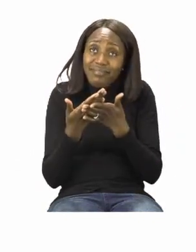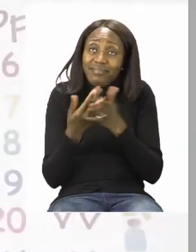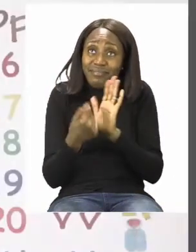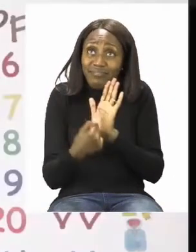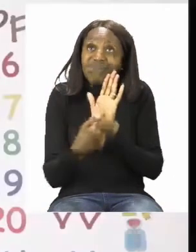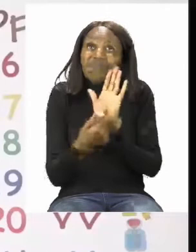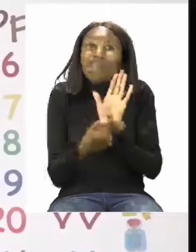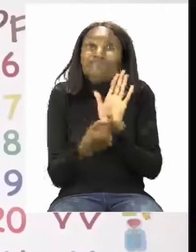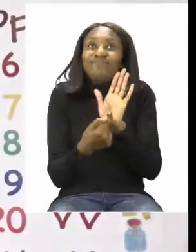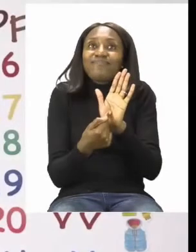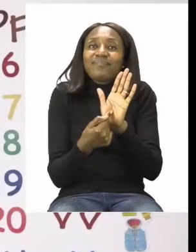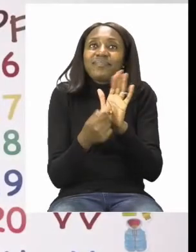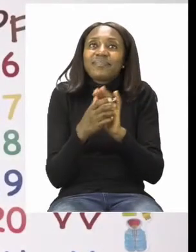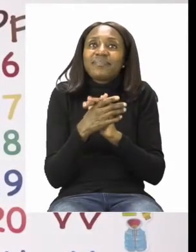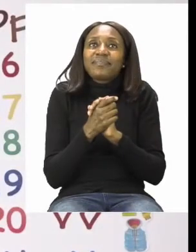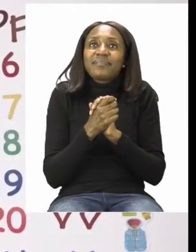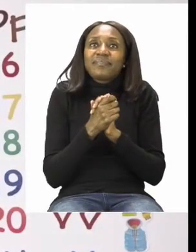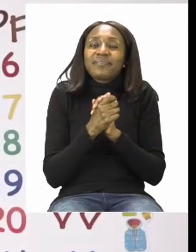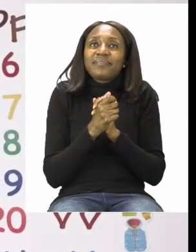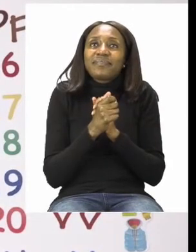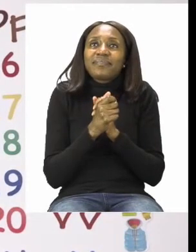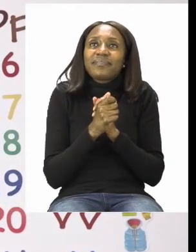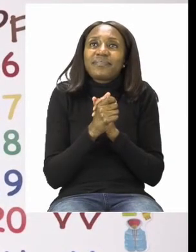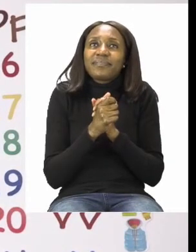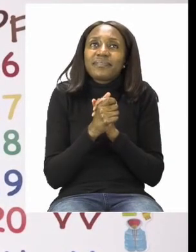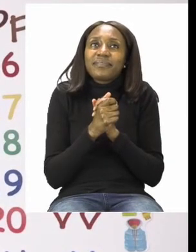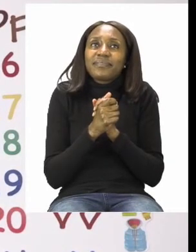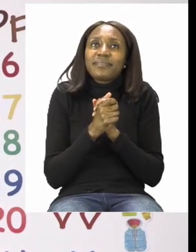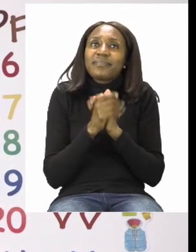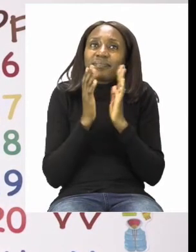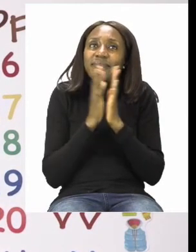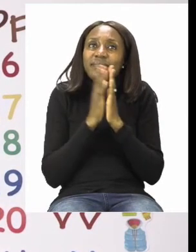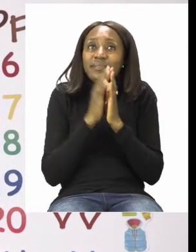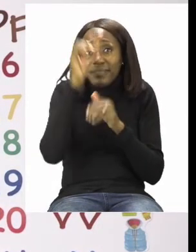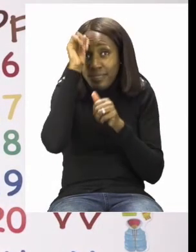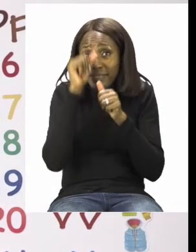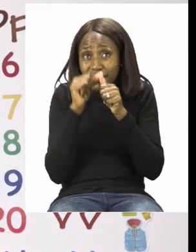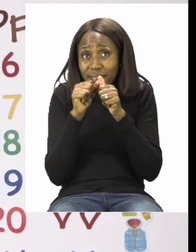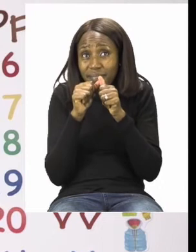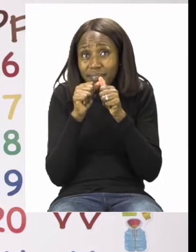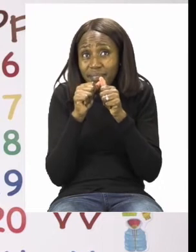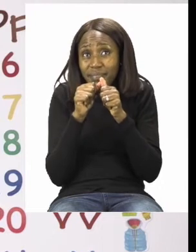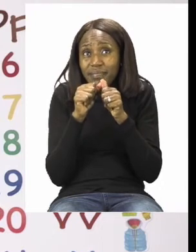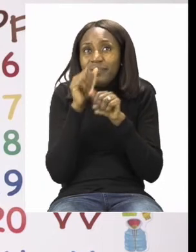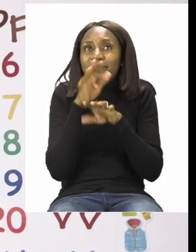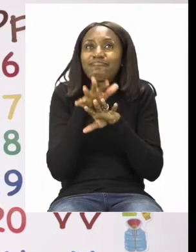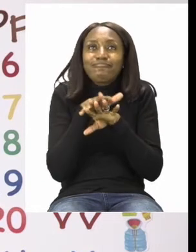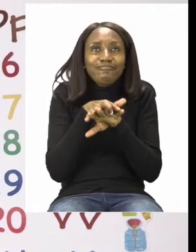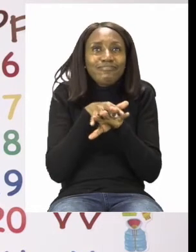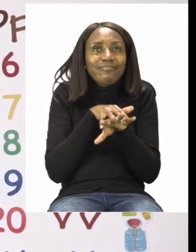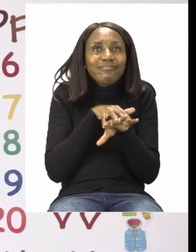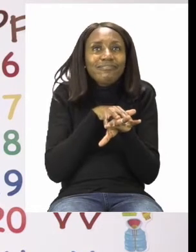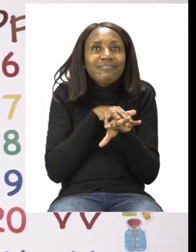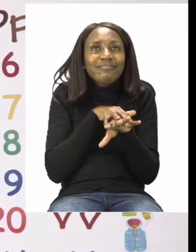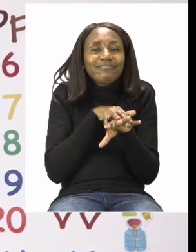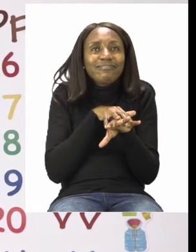board, and I want you to do yours in your booklet. Remember the rules of tracing? Take your time.